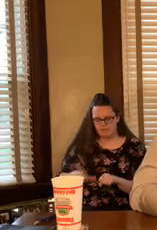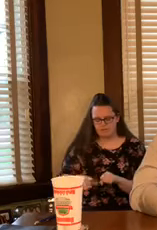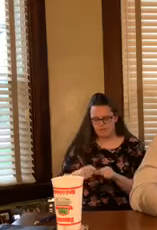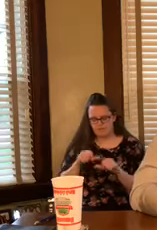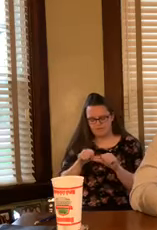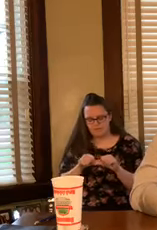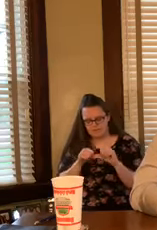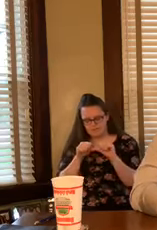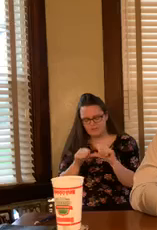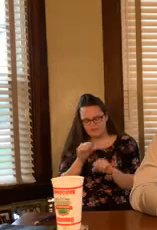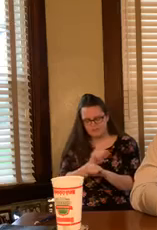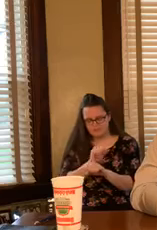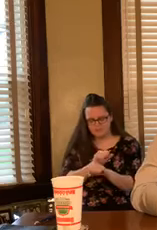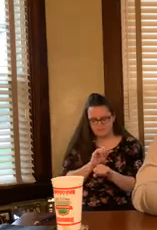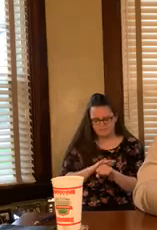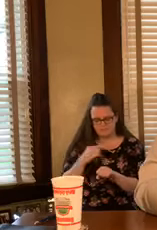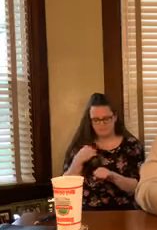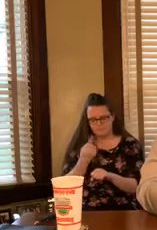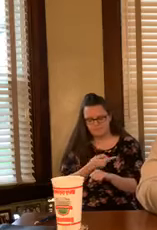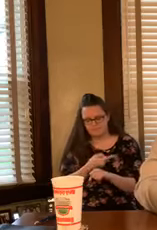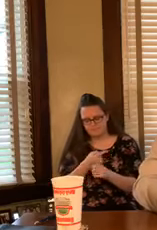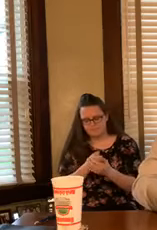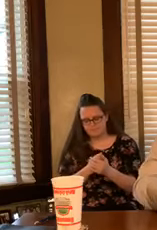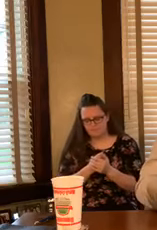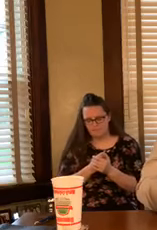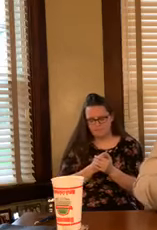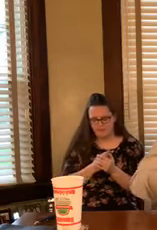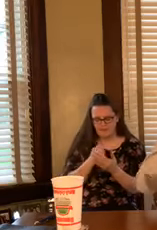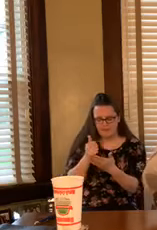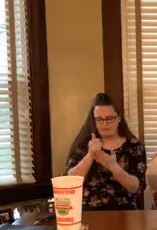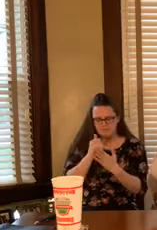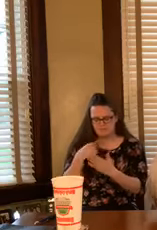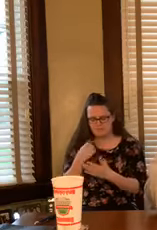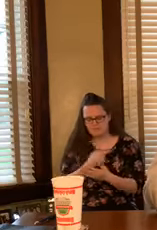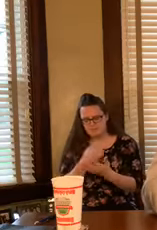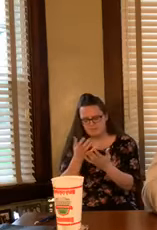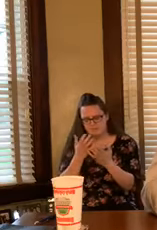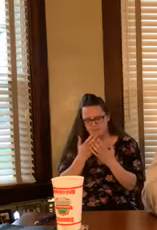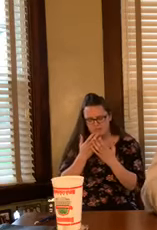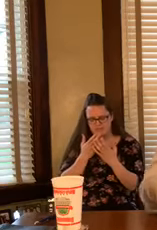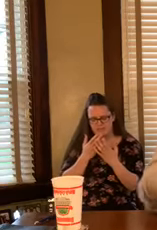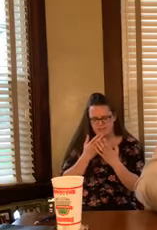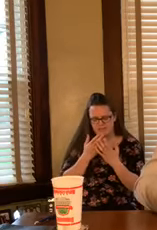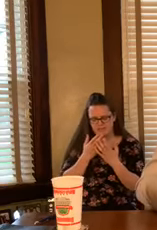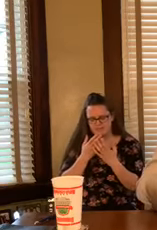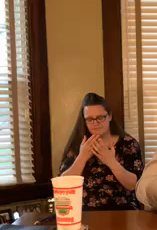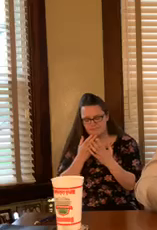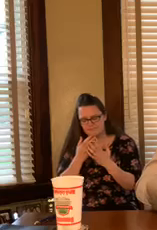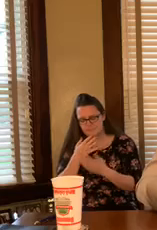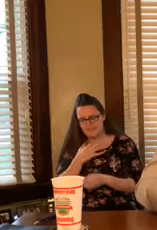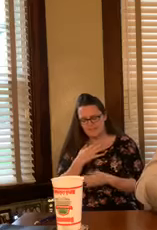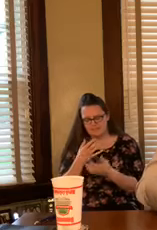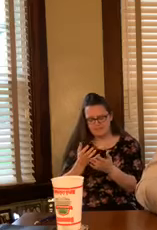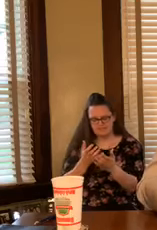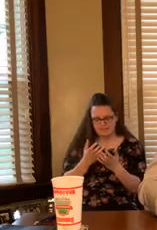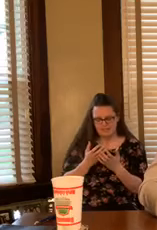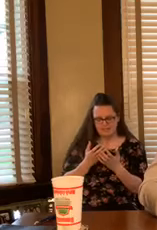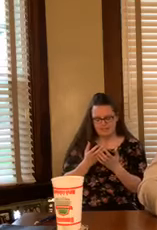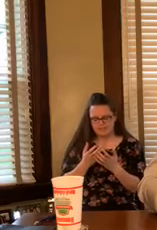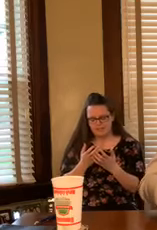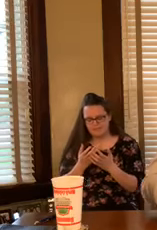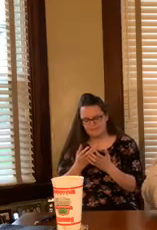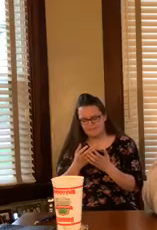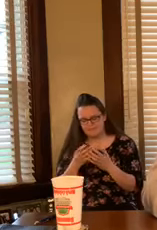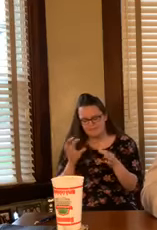give them a desire to begin a relationship with you that can go all the way to the end when they can walk through that